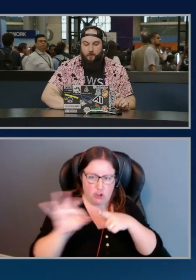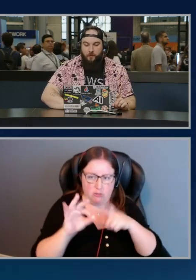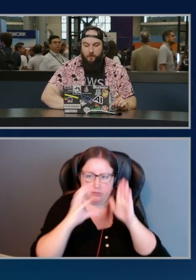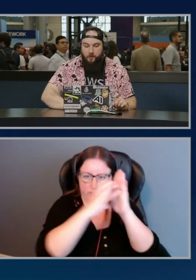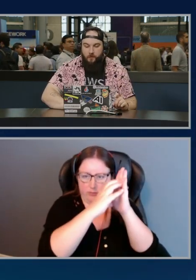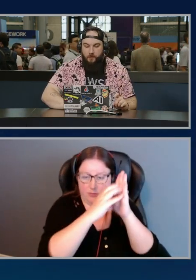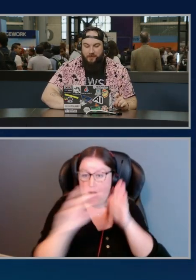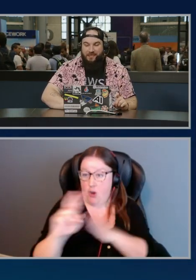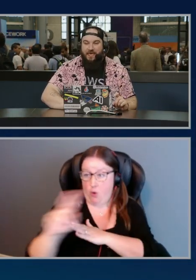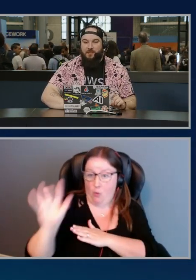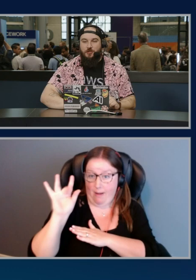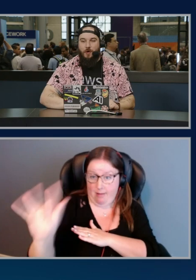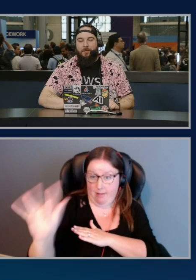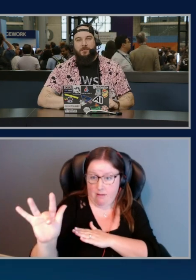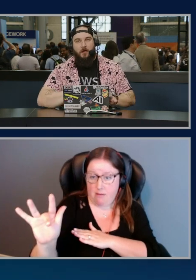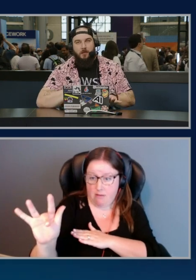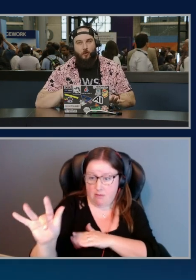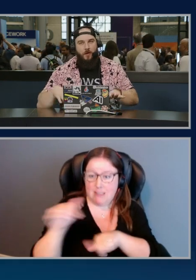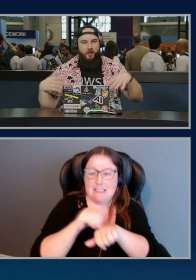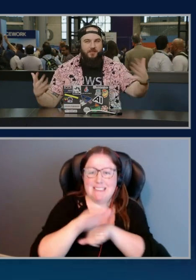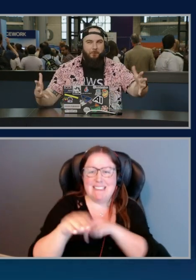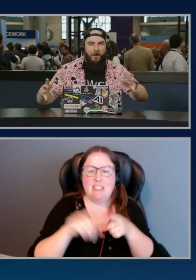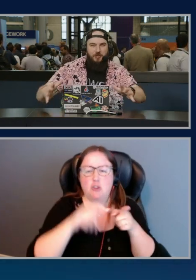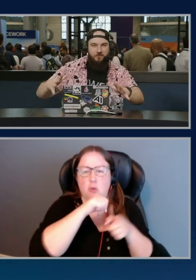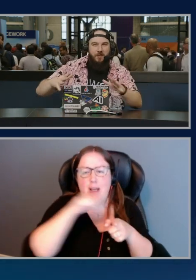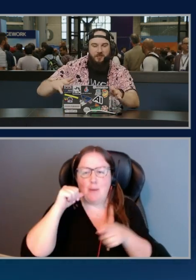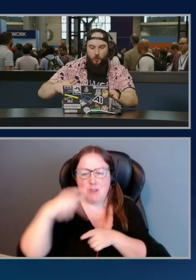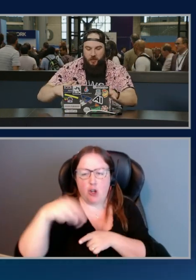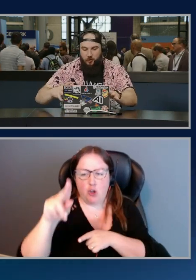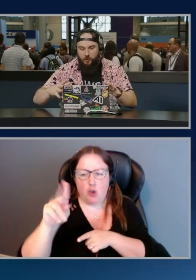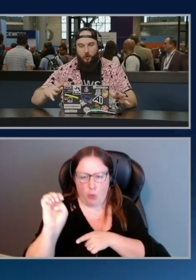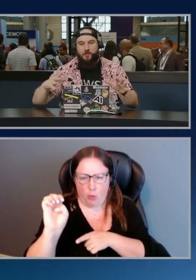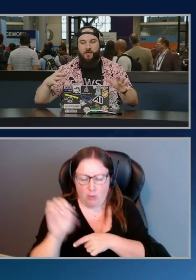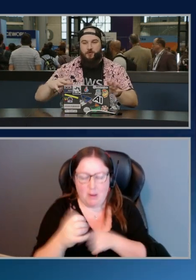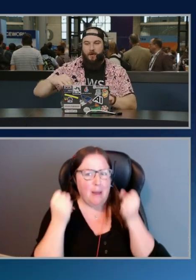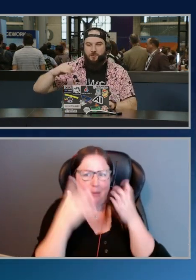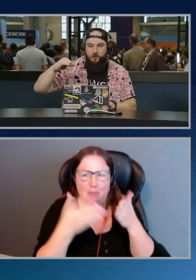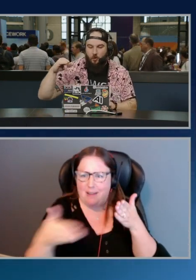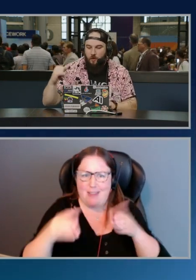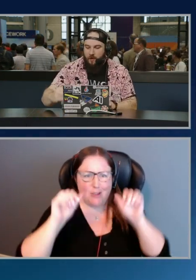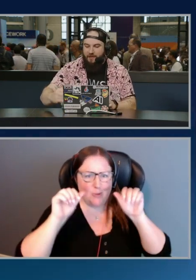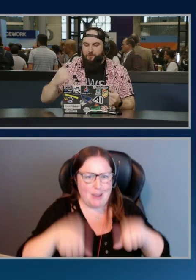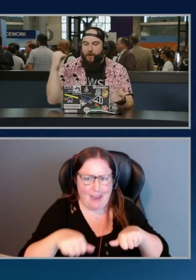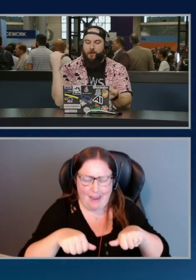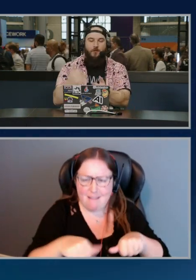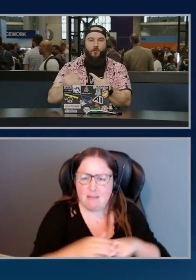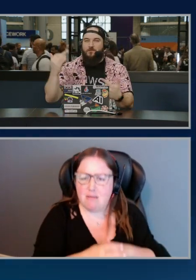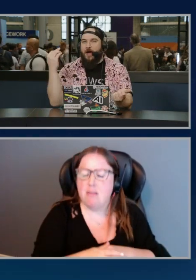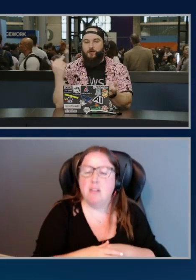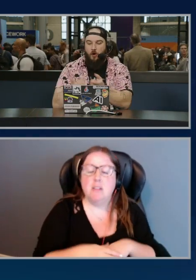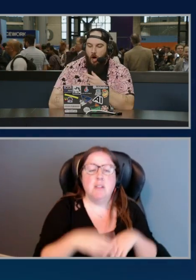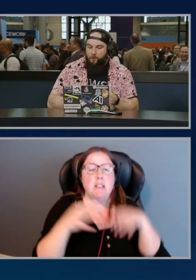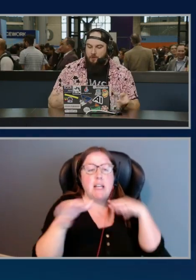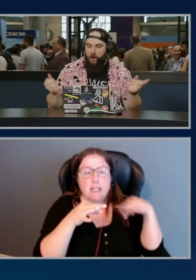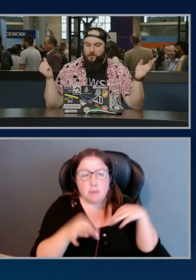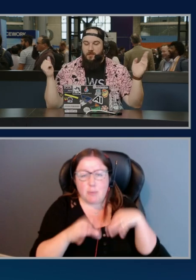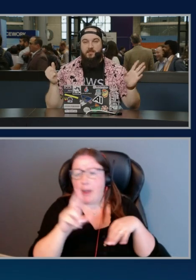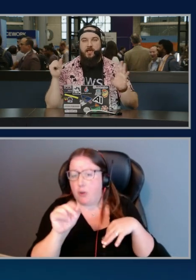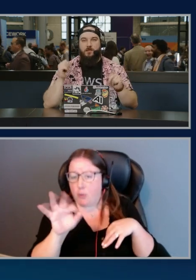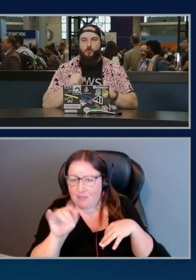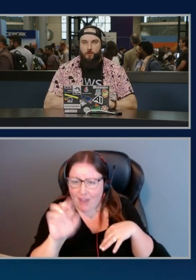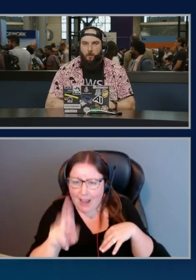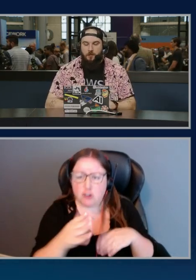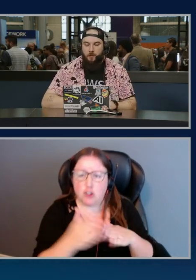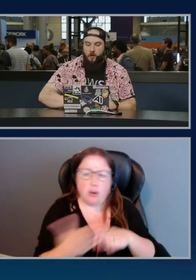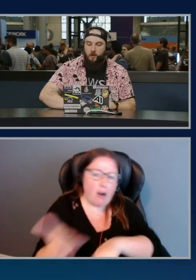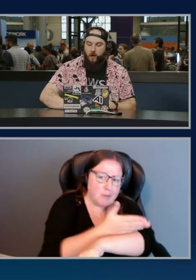Right-click, send to Amazon Q. Now there's a bunch of things we can do here with send to Amazon Q. Explain, refactor, optimize,